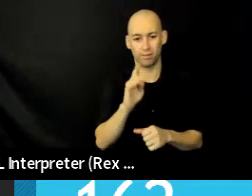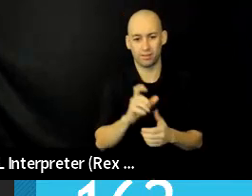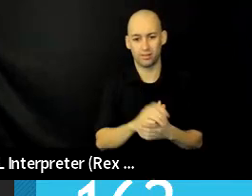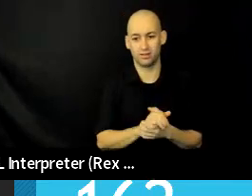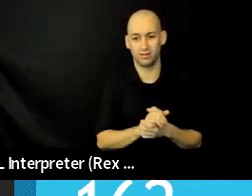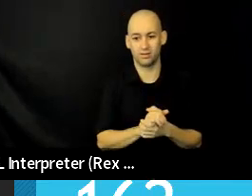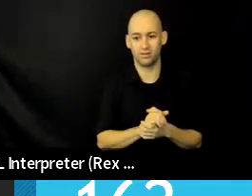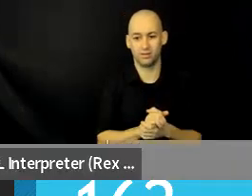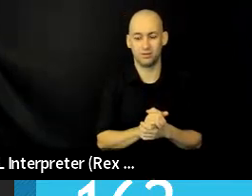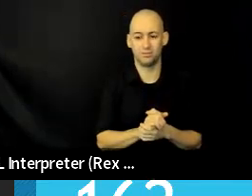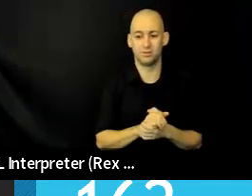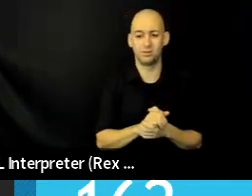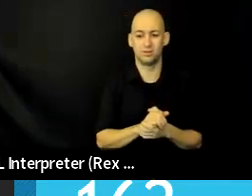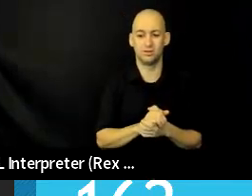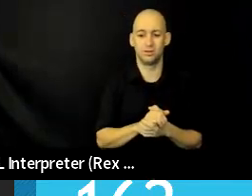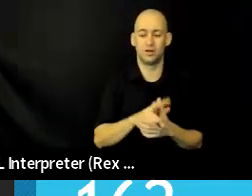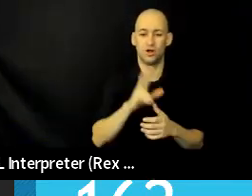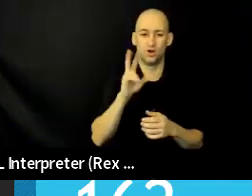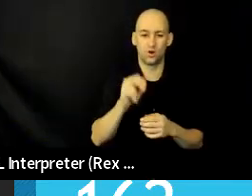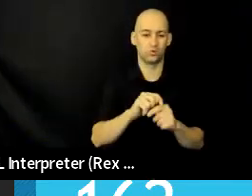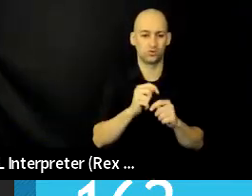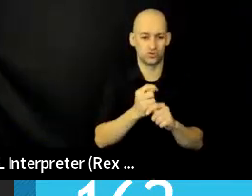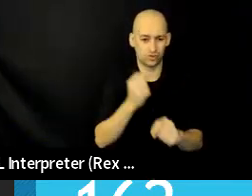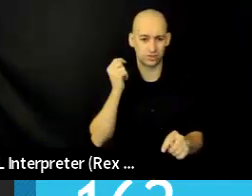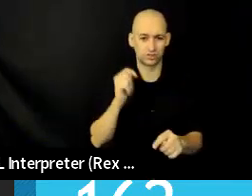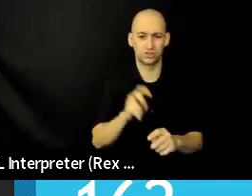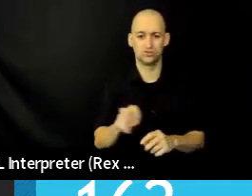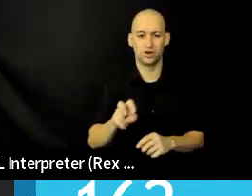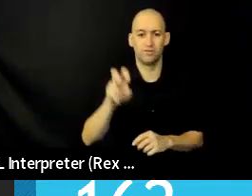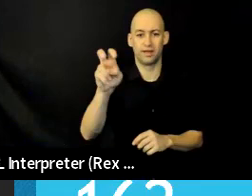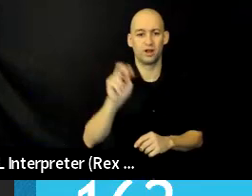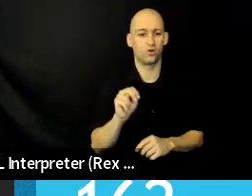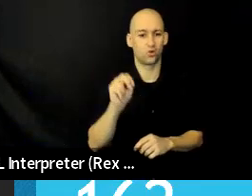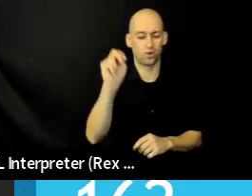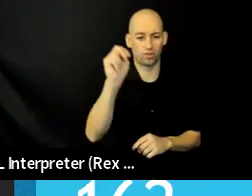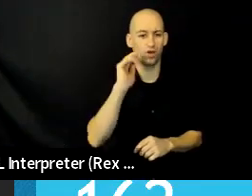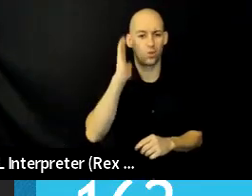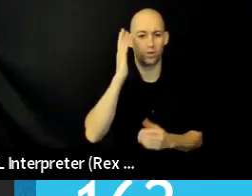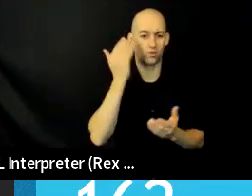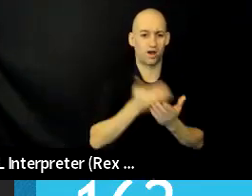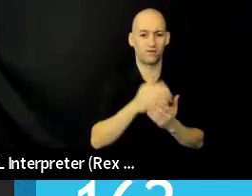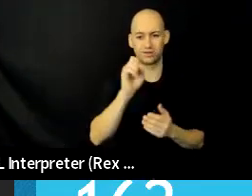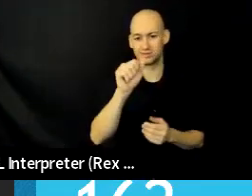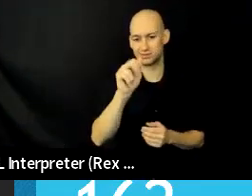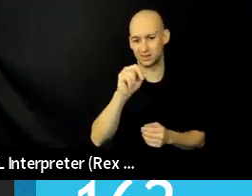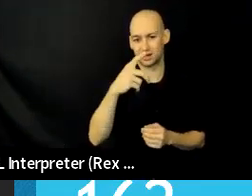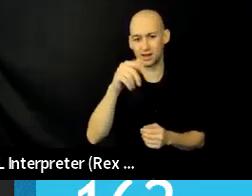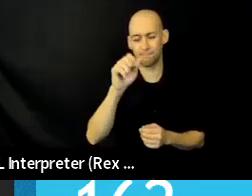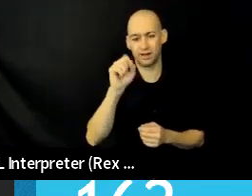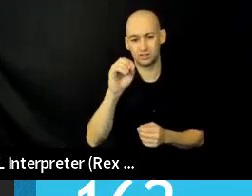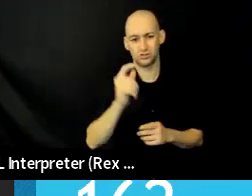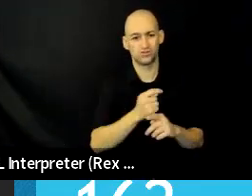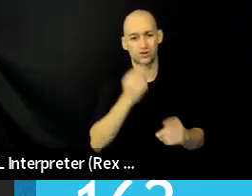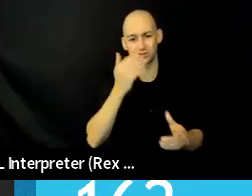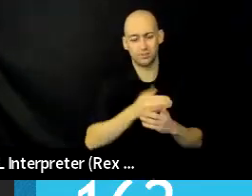ultimately, no trucks traveling northbound will come to San Paso truck stop. That